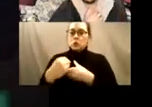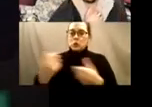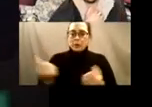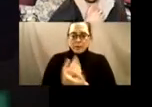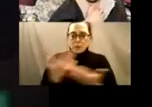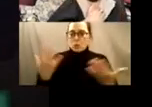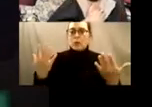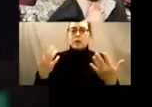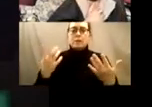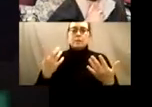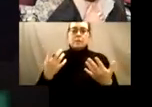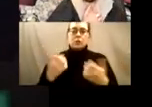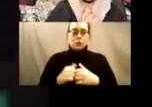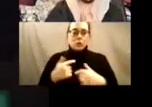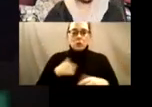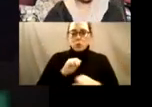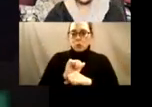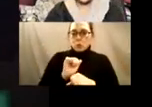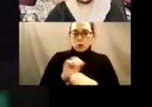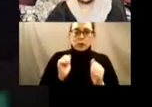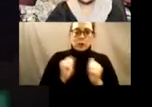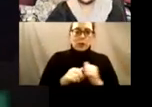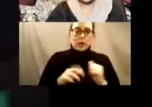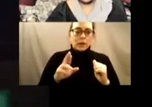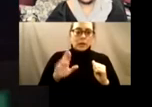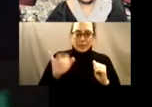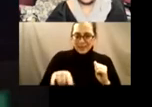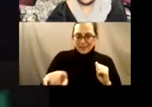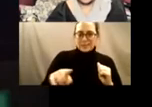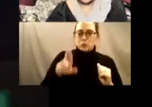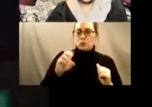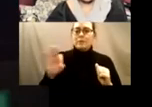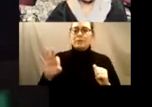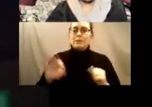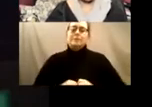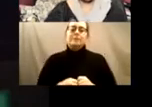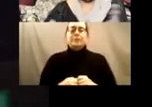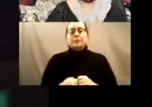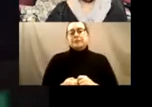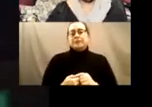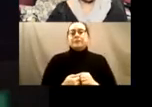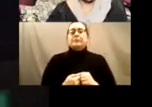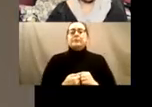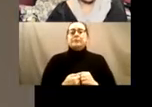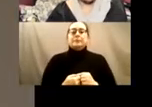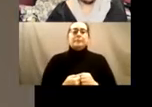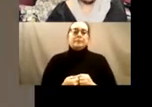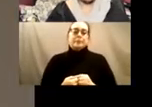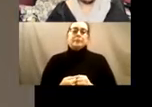encompassing feeling that can happen when you're working with grief, which is what that film is about. And then the last slide.